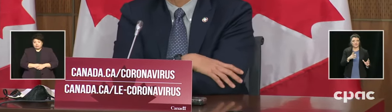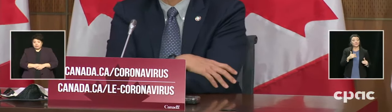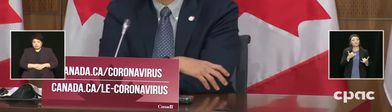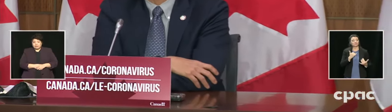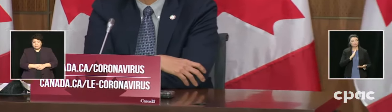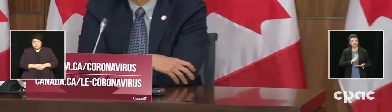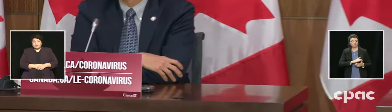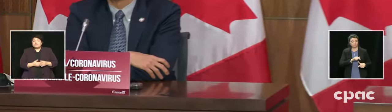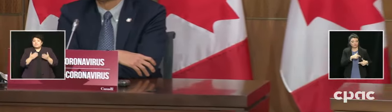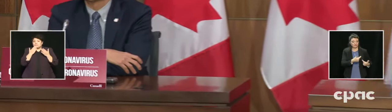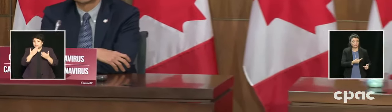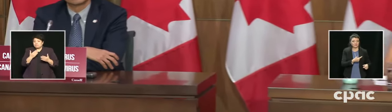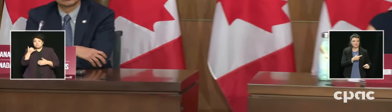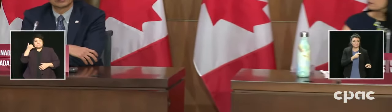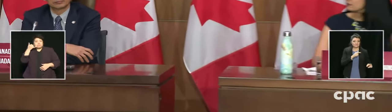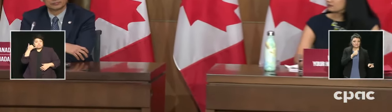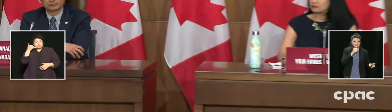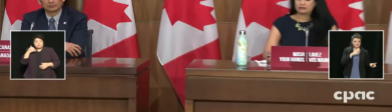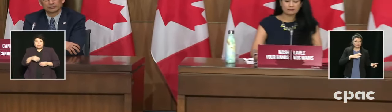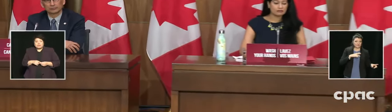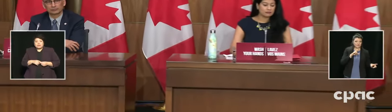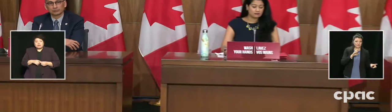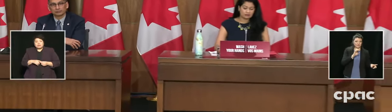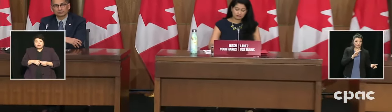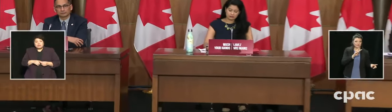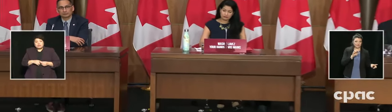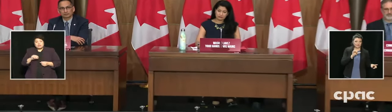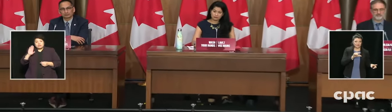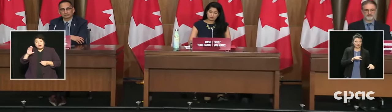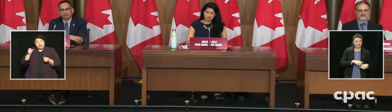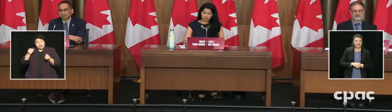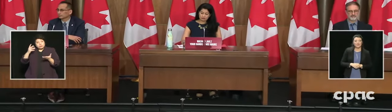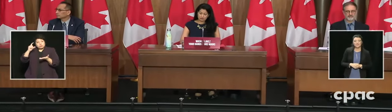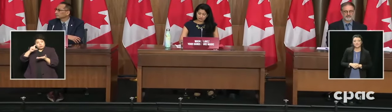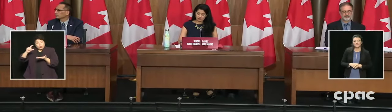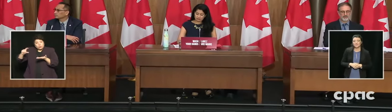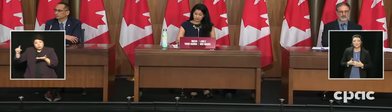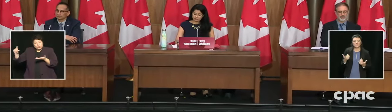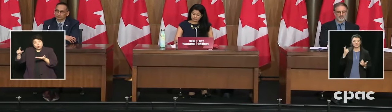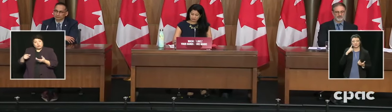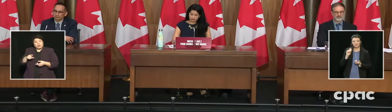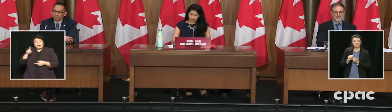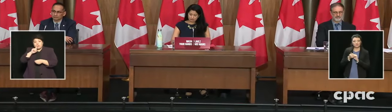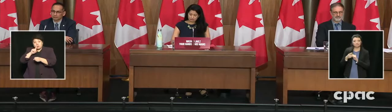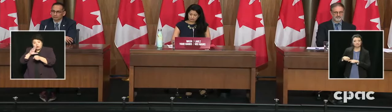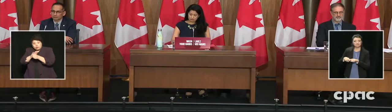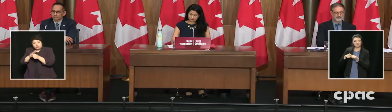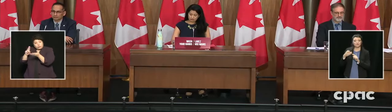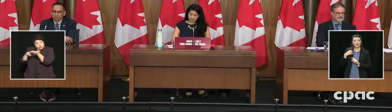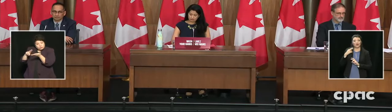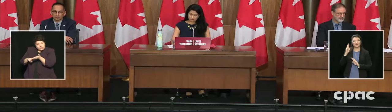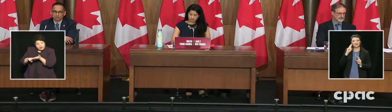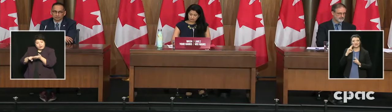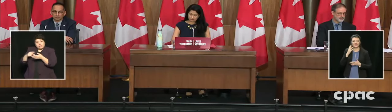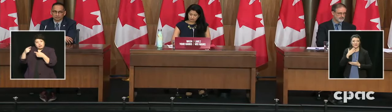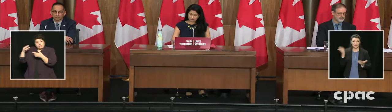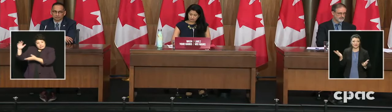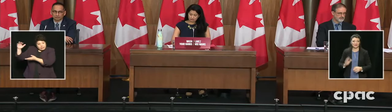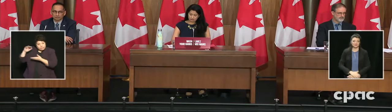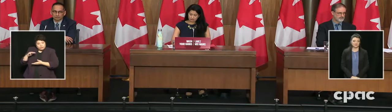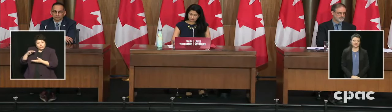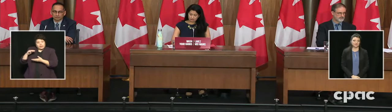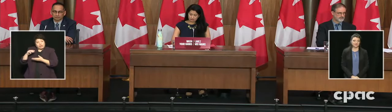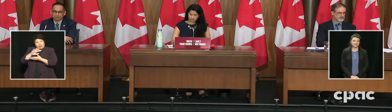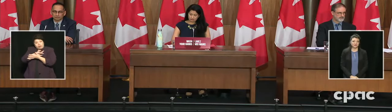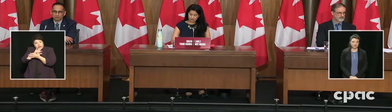Thank you. As it relates to the doses and the first notional deliveries and what the contracts guarantee and how best to proceed, really, I think